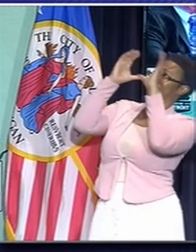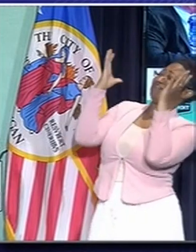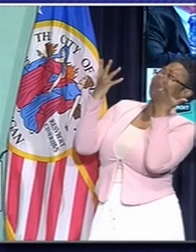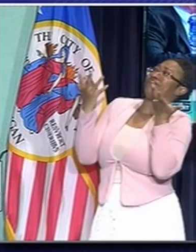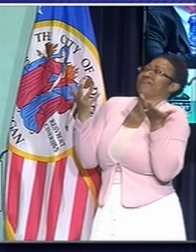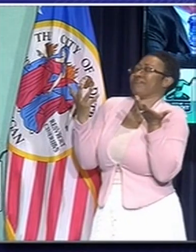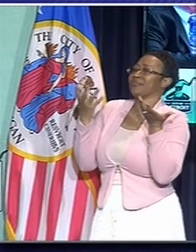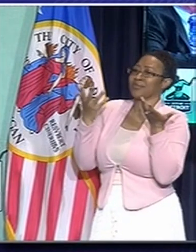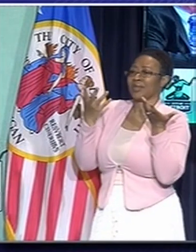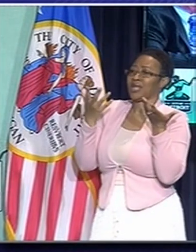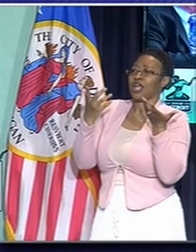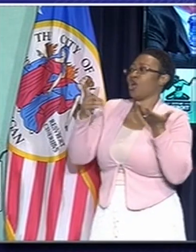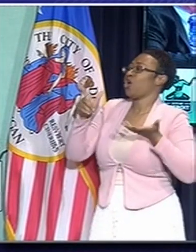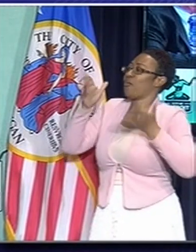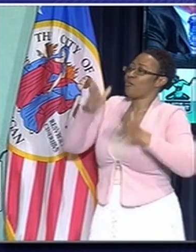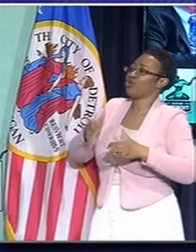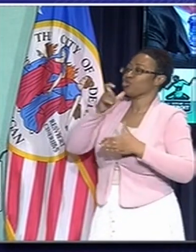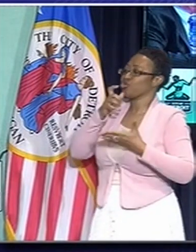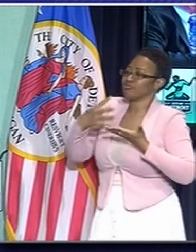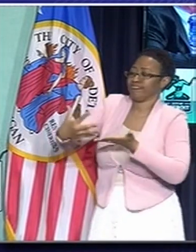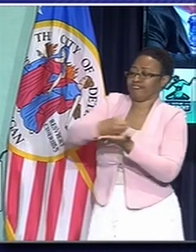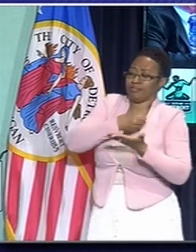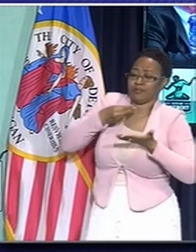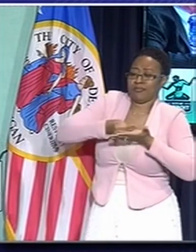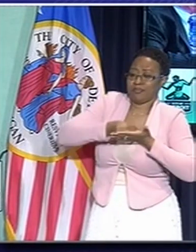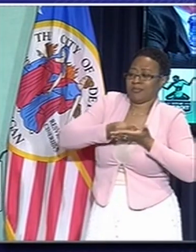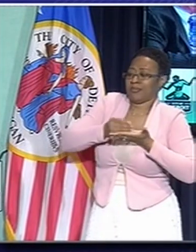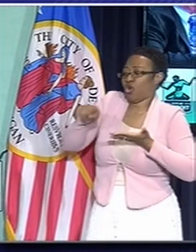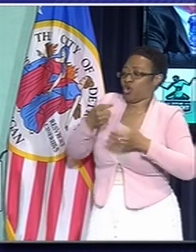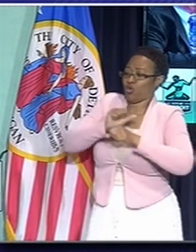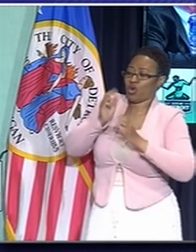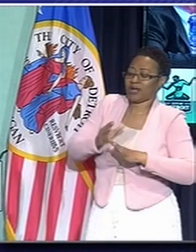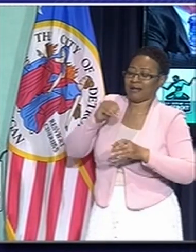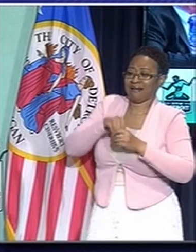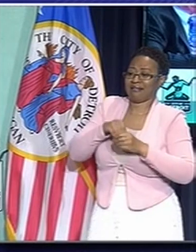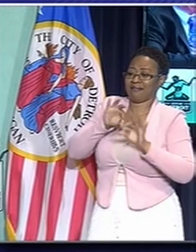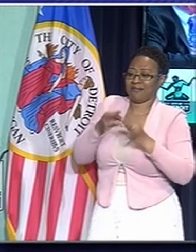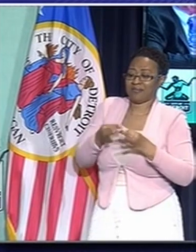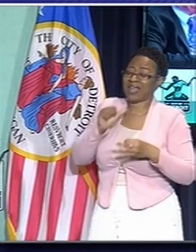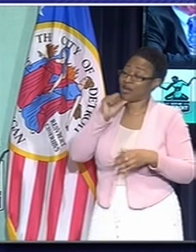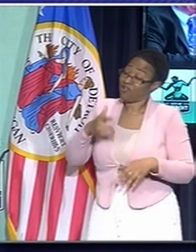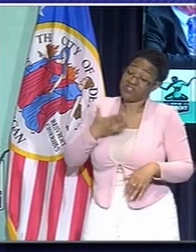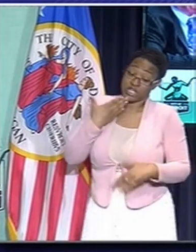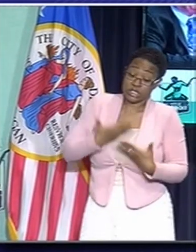the breadwinner for a family who's stocking shelves who says, I don't feel good, but